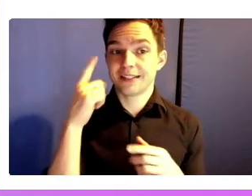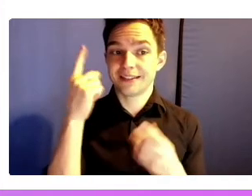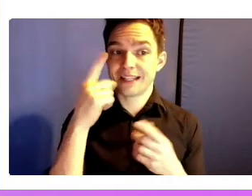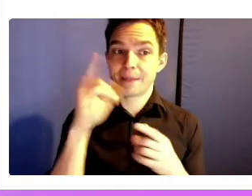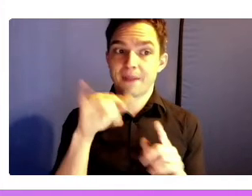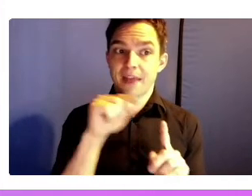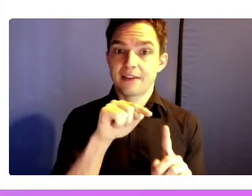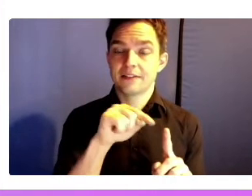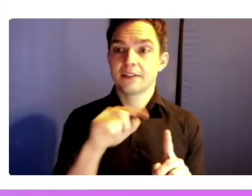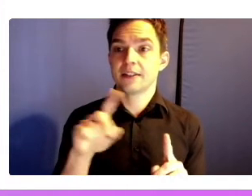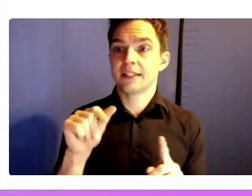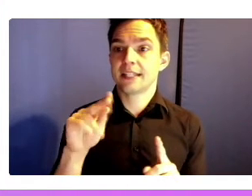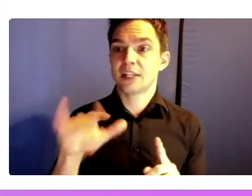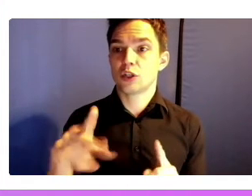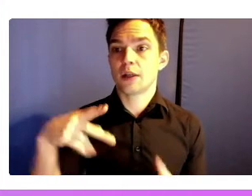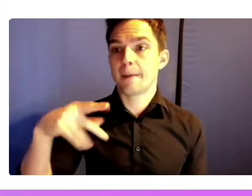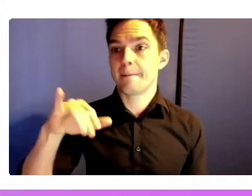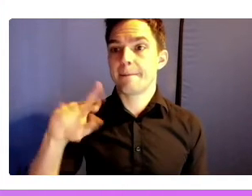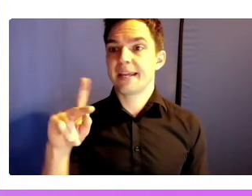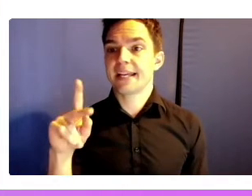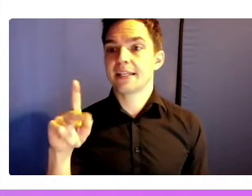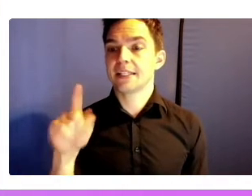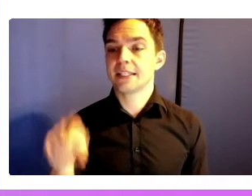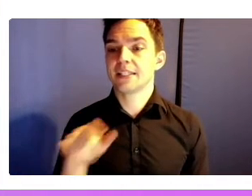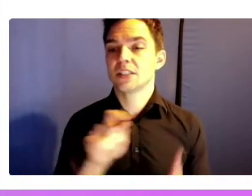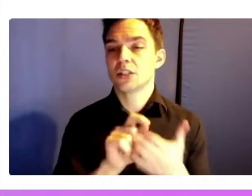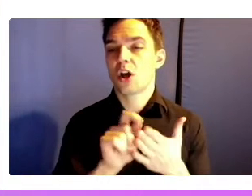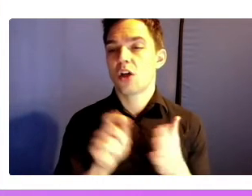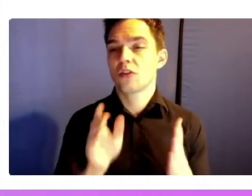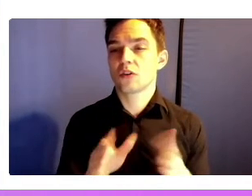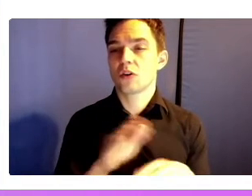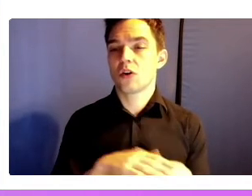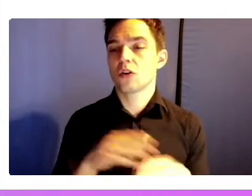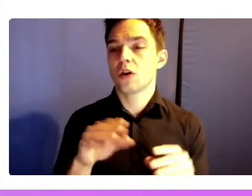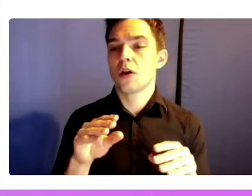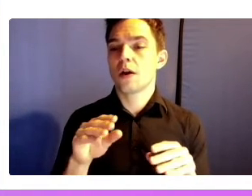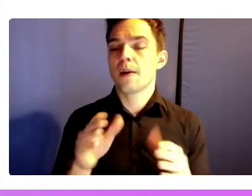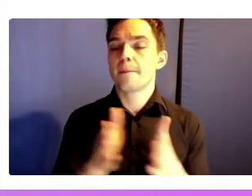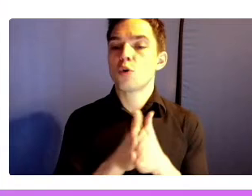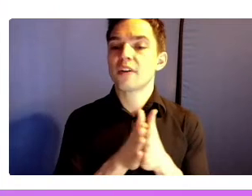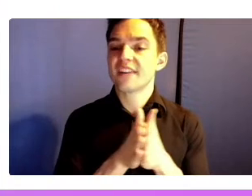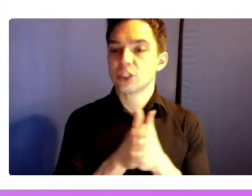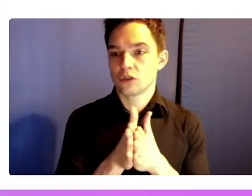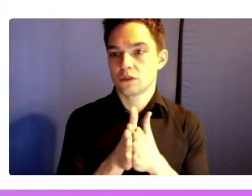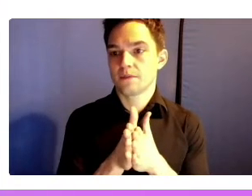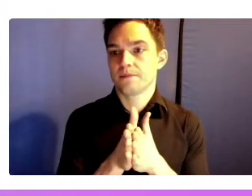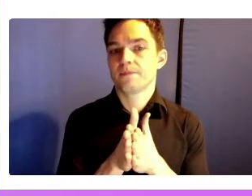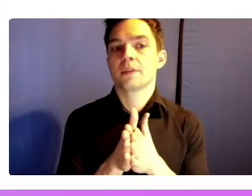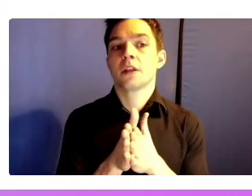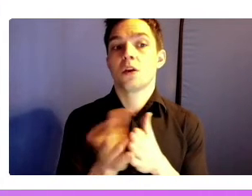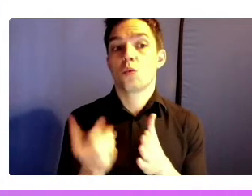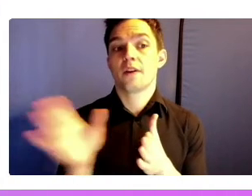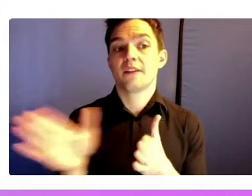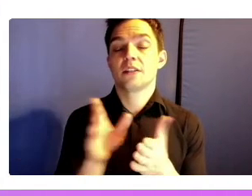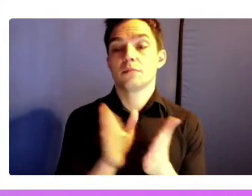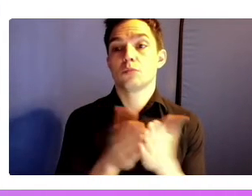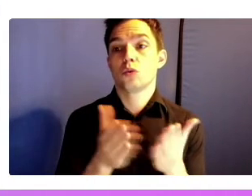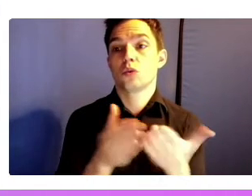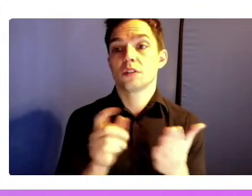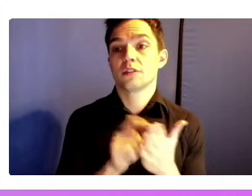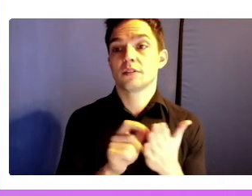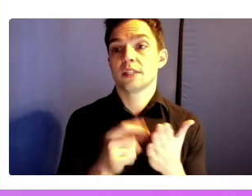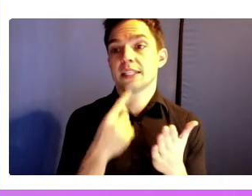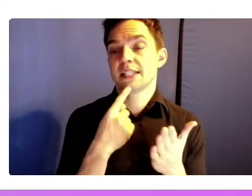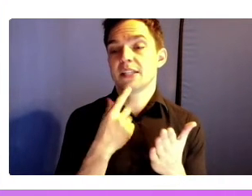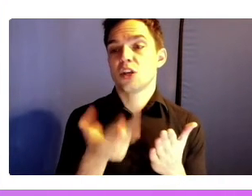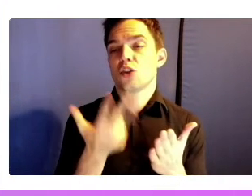Daniel Pink is an author on motivation, and he in one of his books, and he says there's